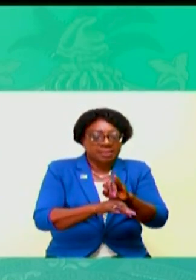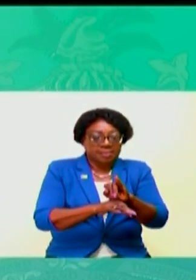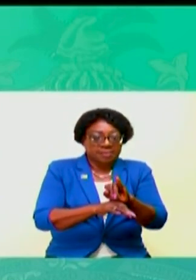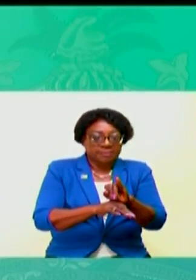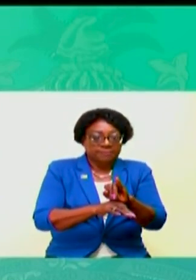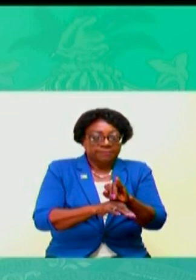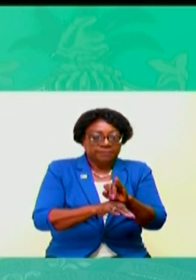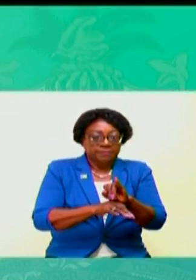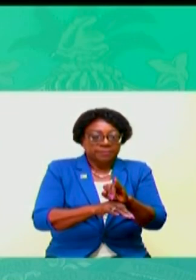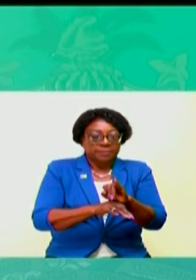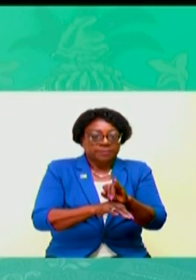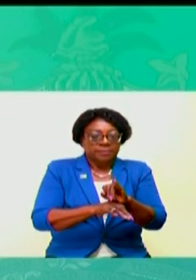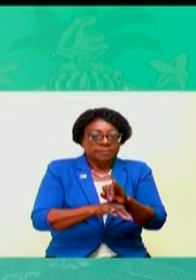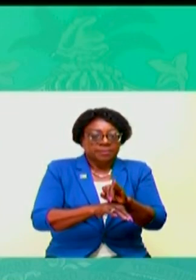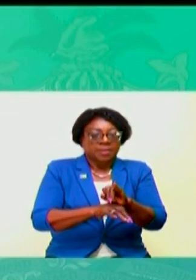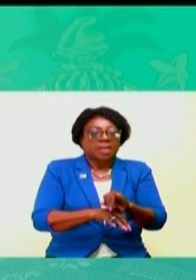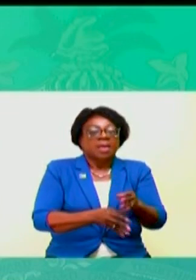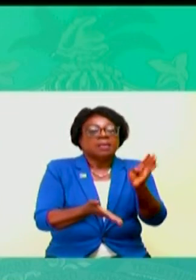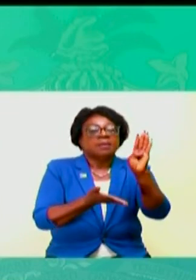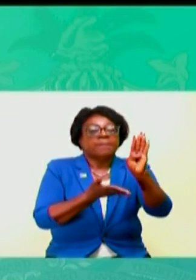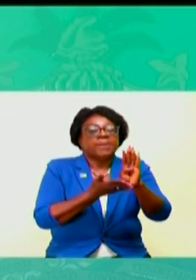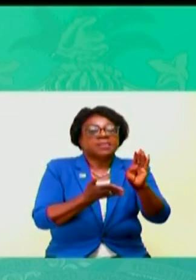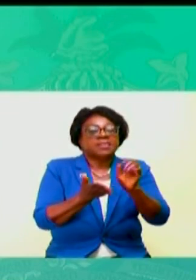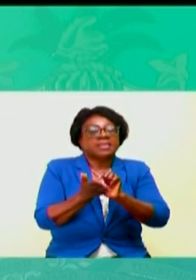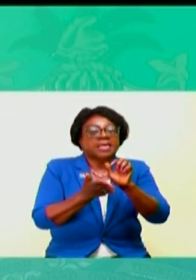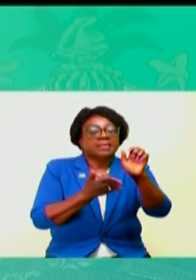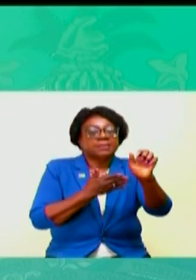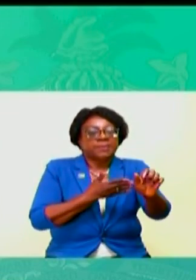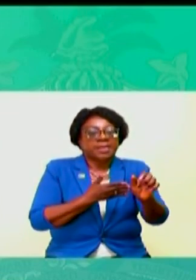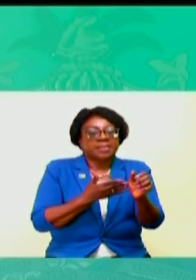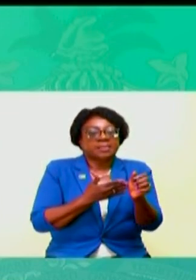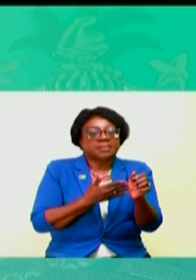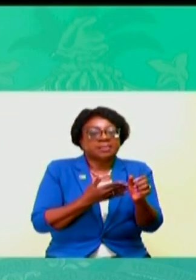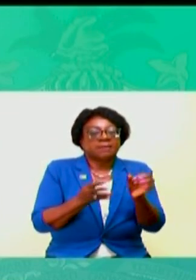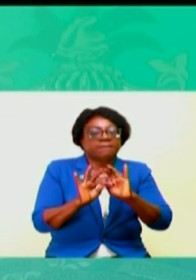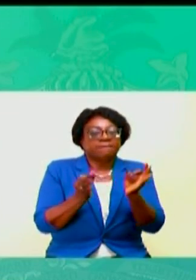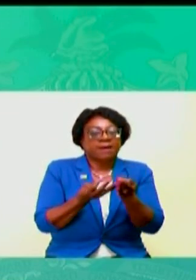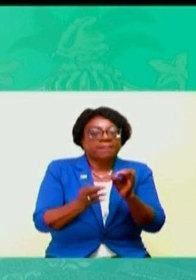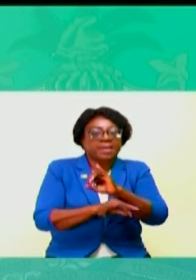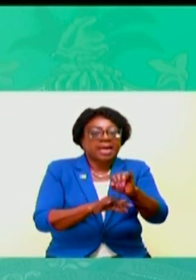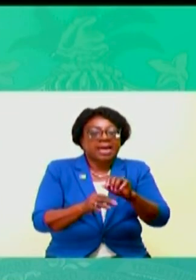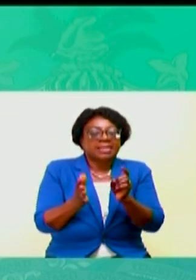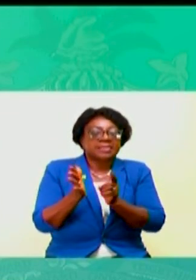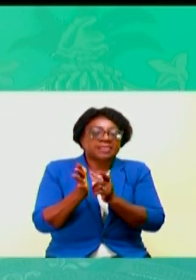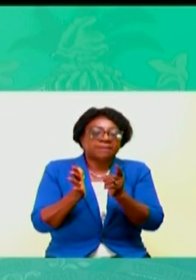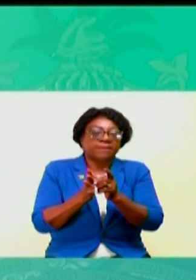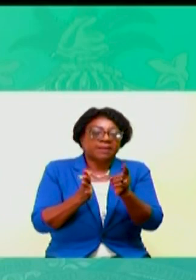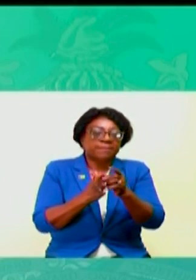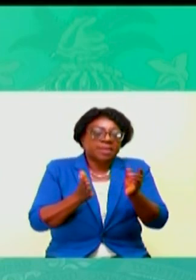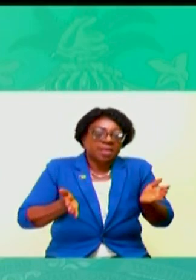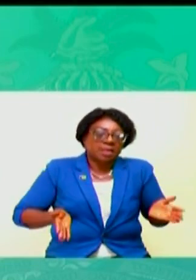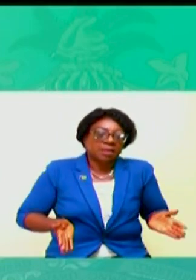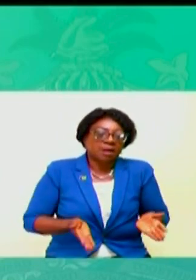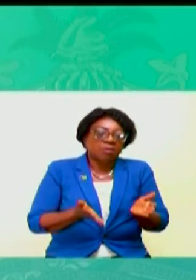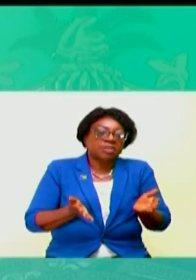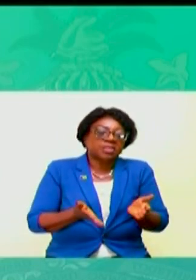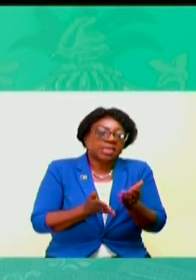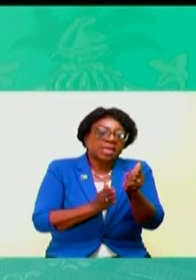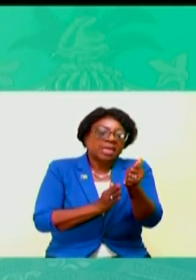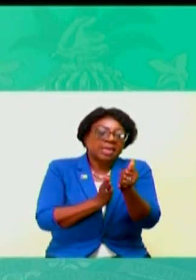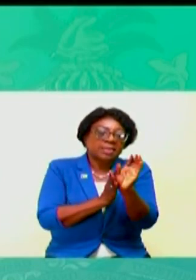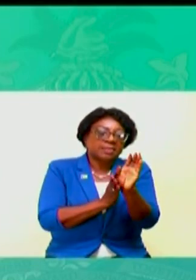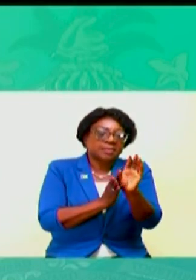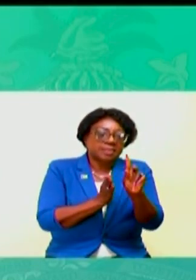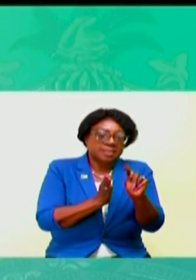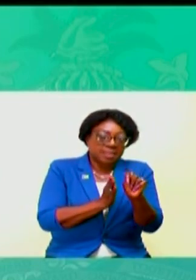Speaker, the budget extends the concessions of the Family Island Development Encouragement Act. Unlike in times